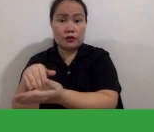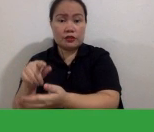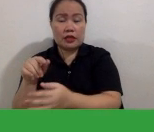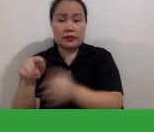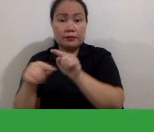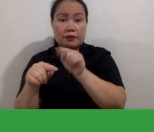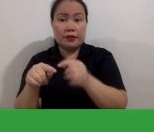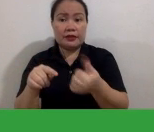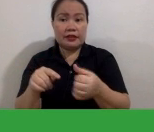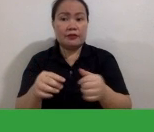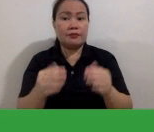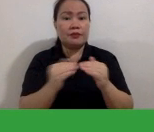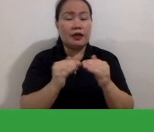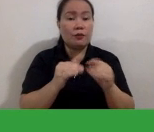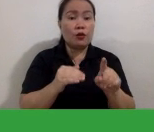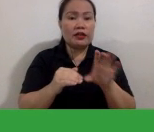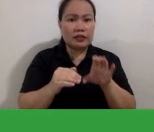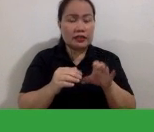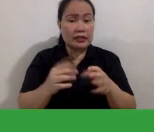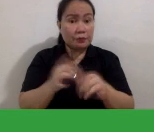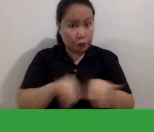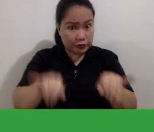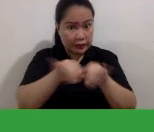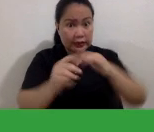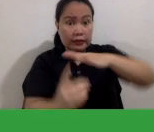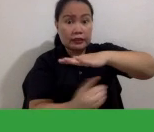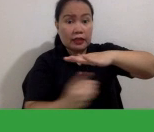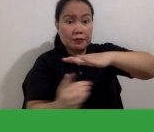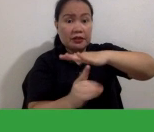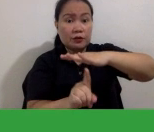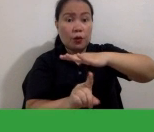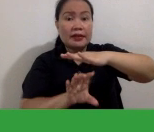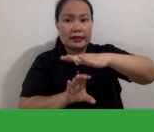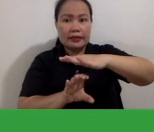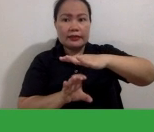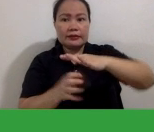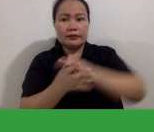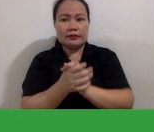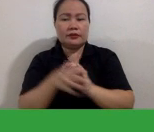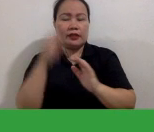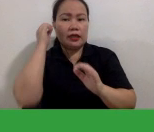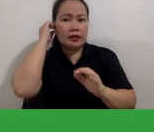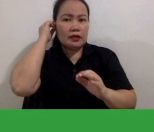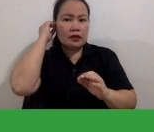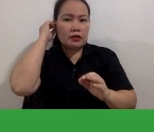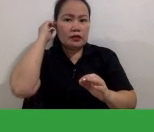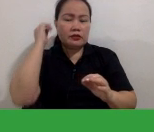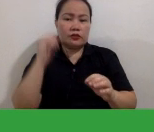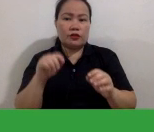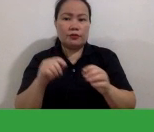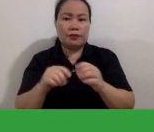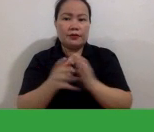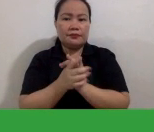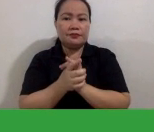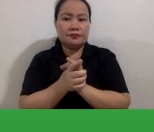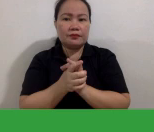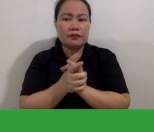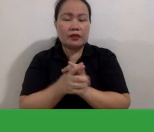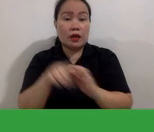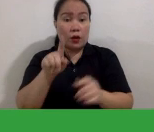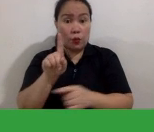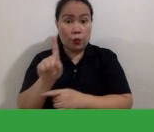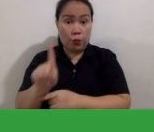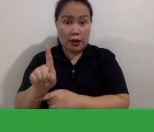by 10, that is 100. Ito naman, 125 divided by 10. Kung ang pag-multiply ay going to the